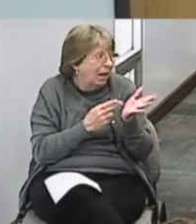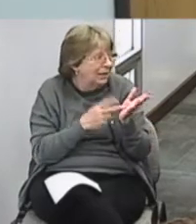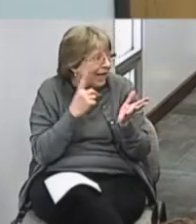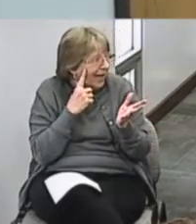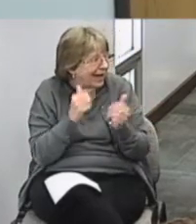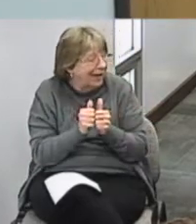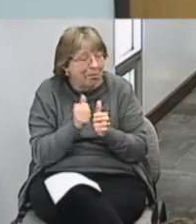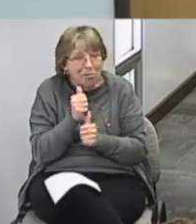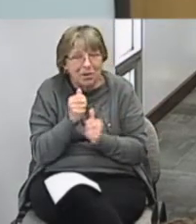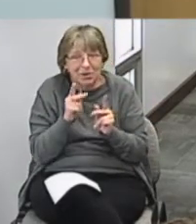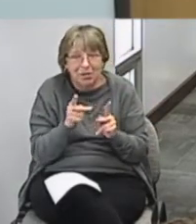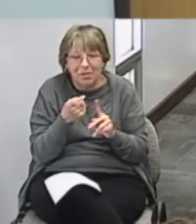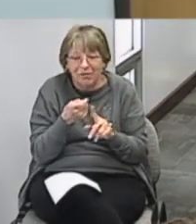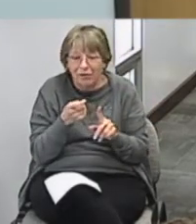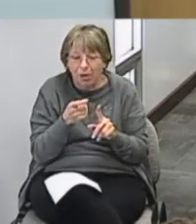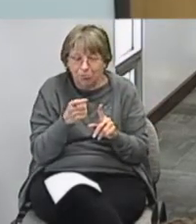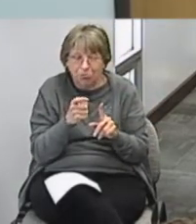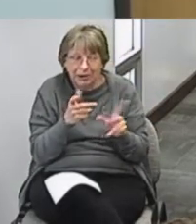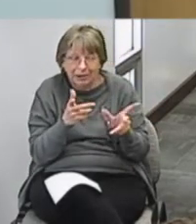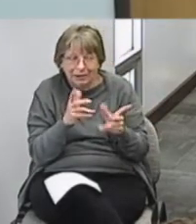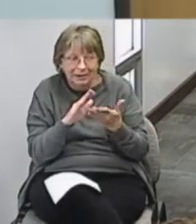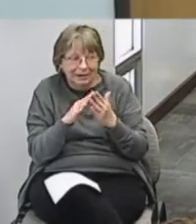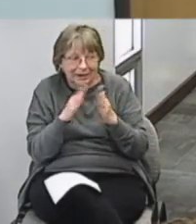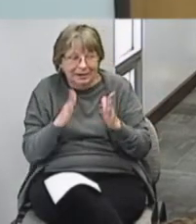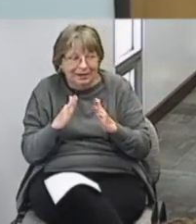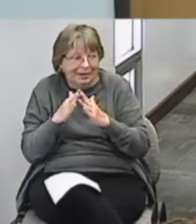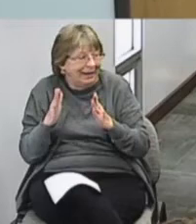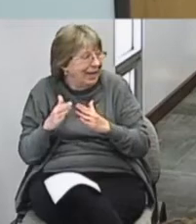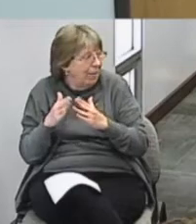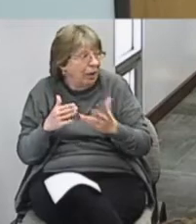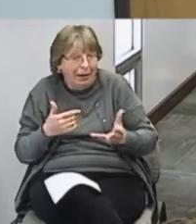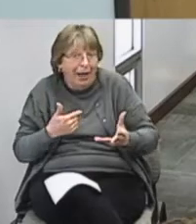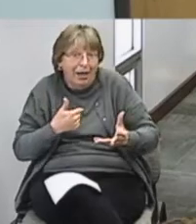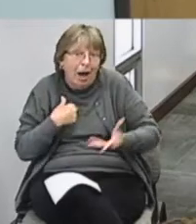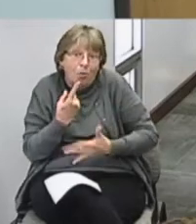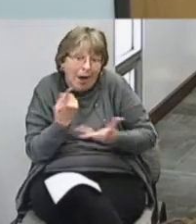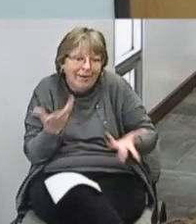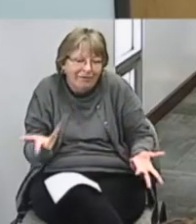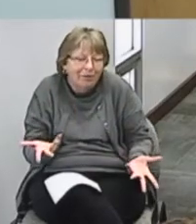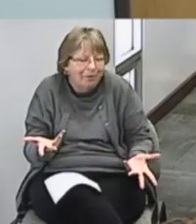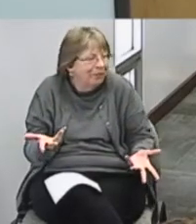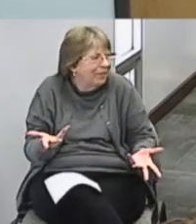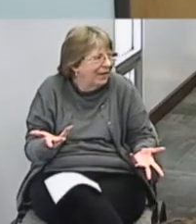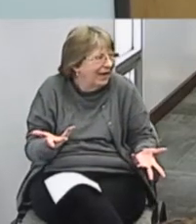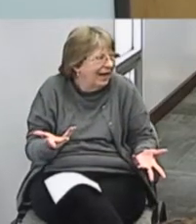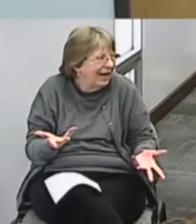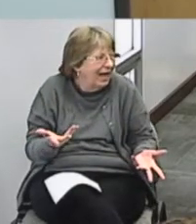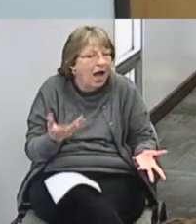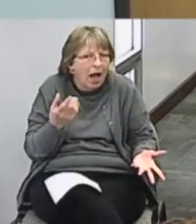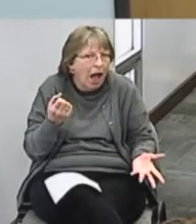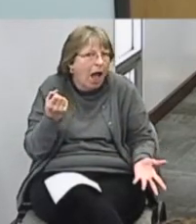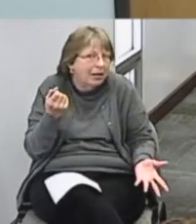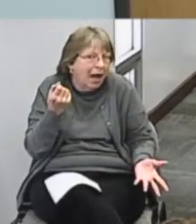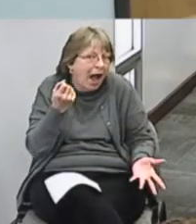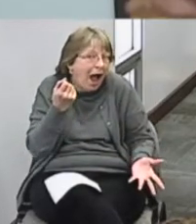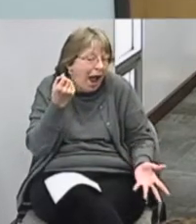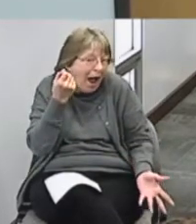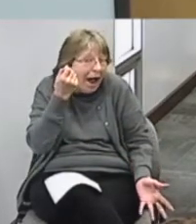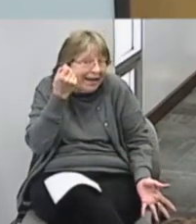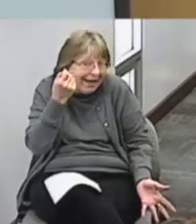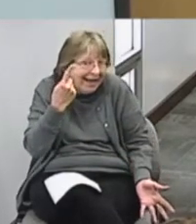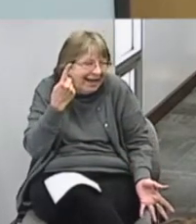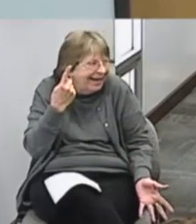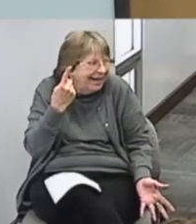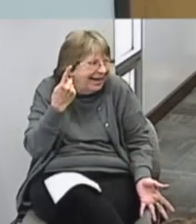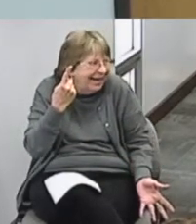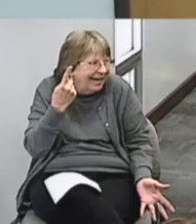of people from the neighborhood, you know, and I'm one of the guys from the neighborhood, and I get it. I don't know. I'm on